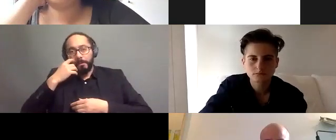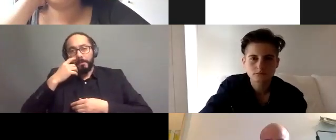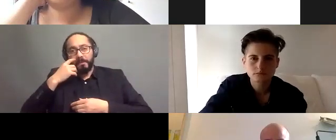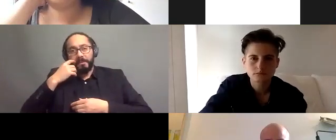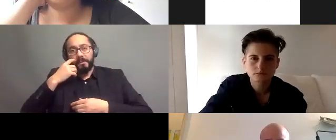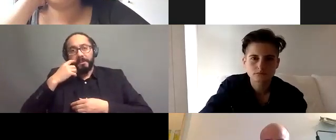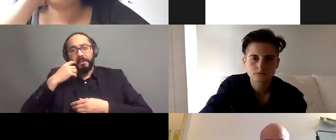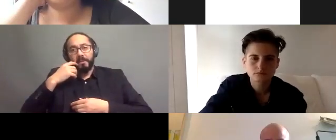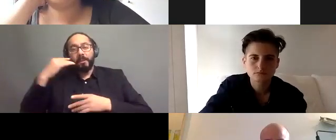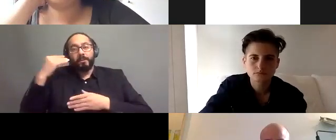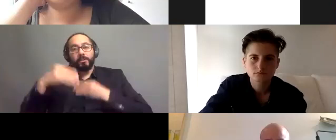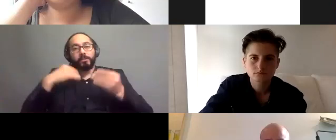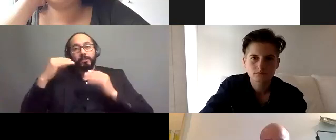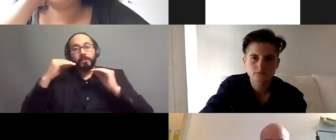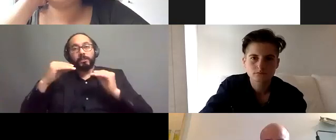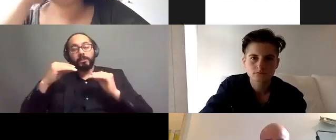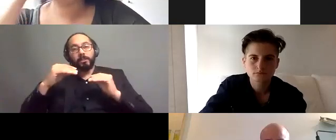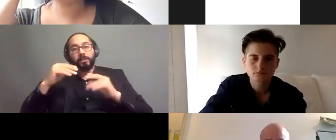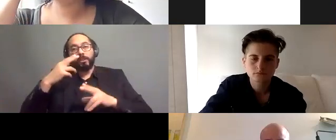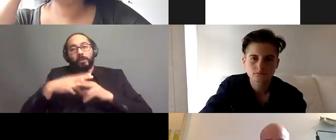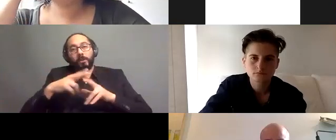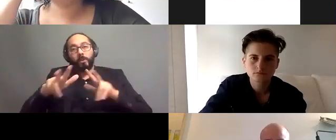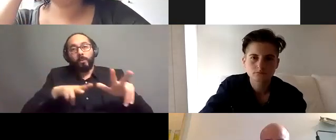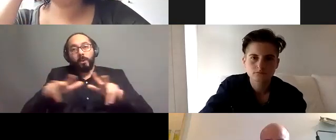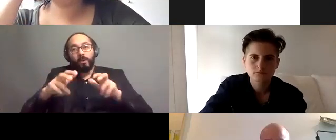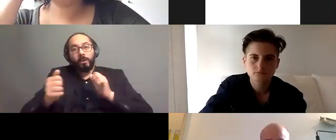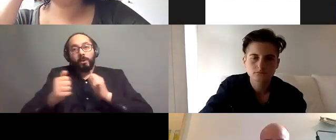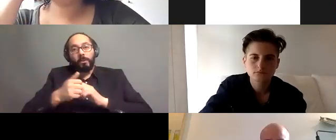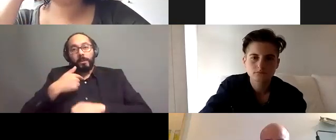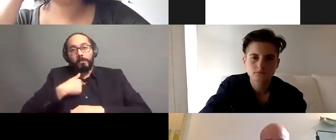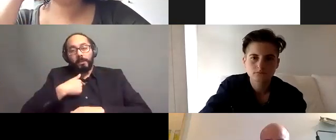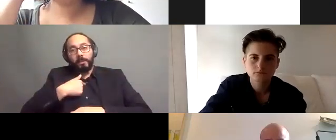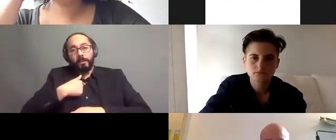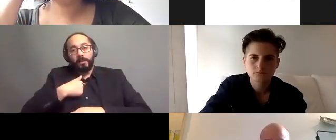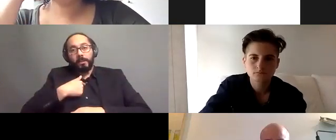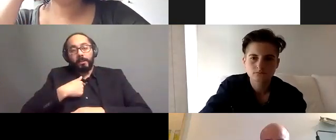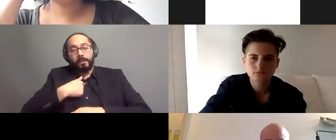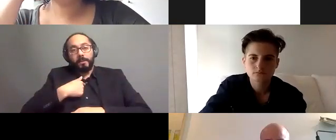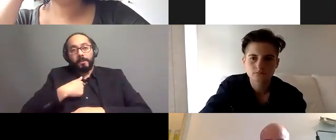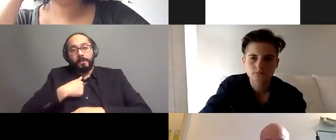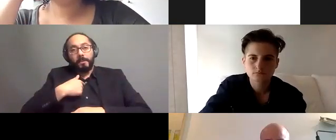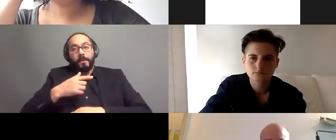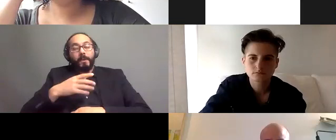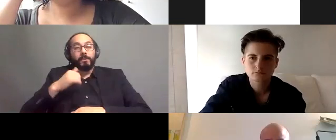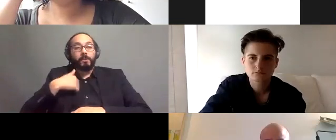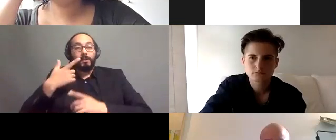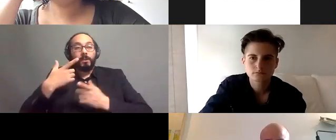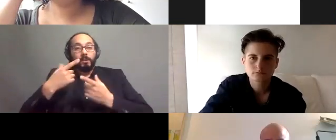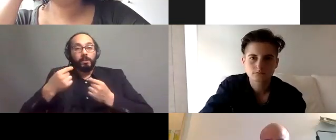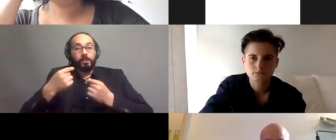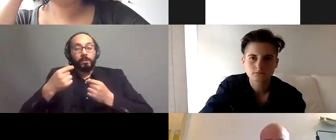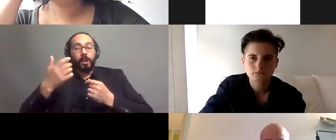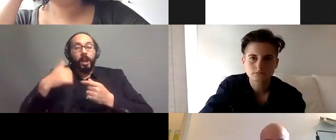there's a traditional teaching, this walk with me, Ewapone. And so I will put myself in the position of walking with